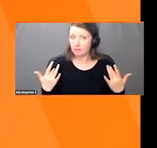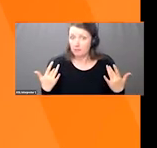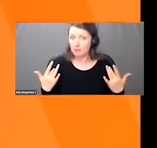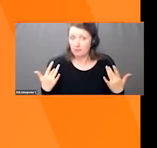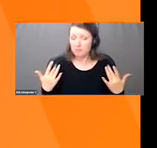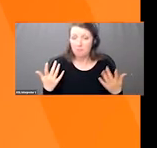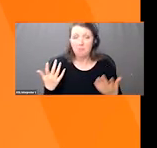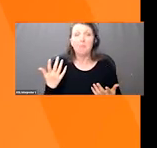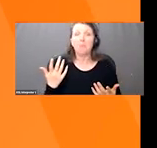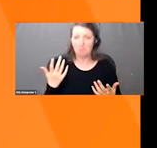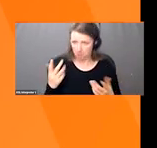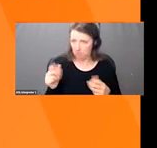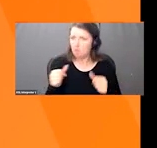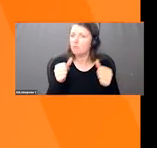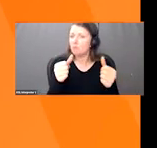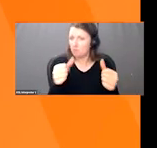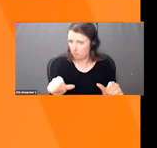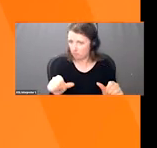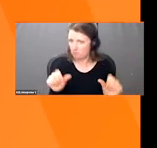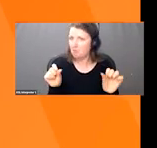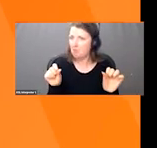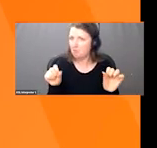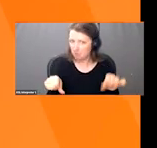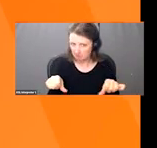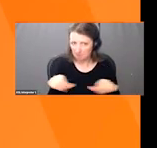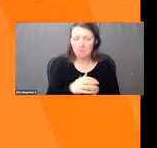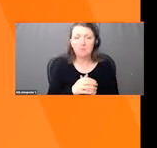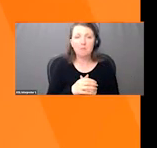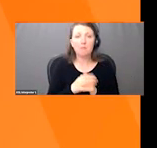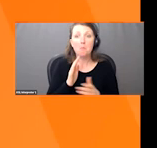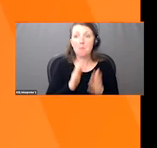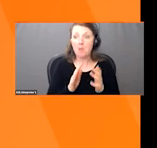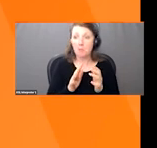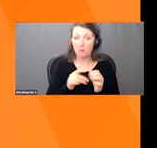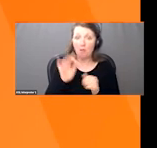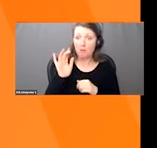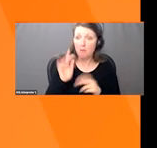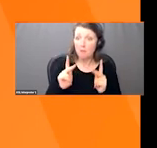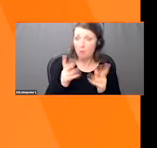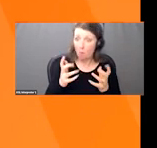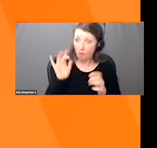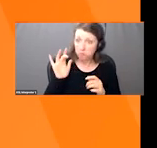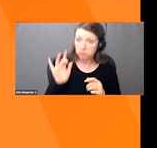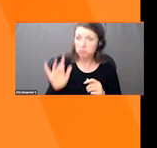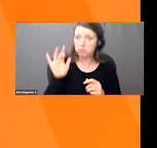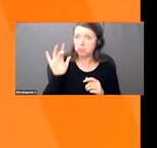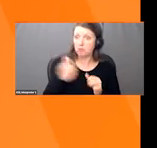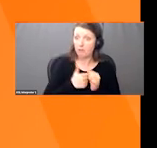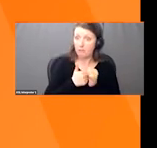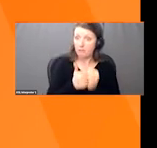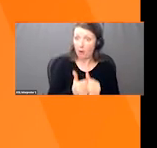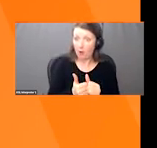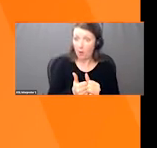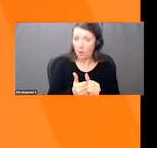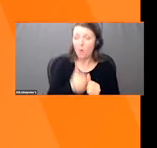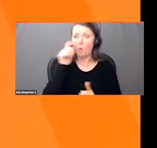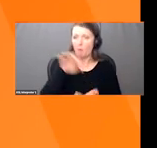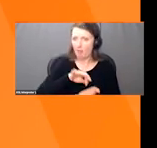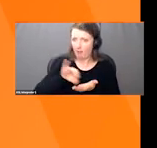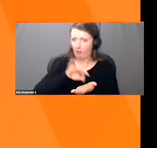publish them here as well, and it will capture attendance and things like that. Underneath that, there are a whole whack ton of